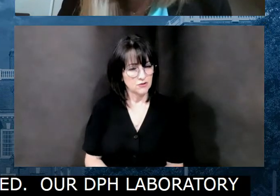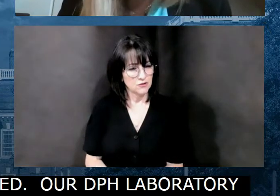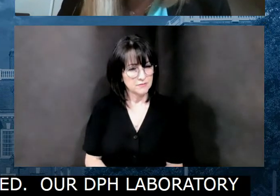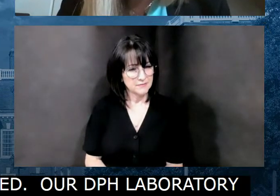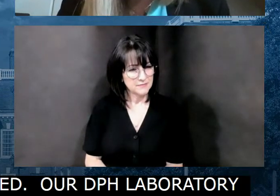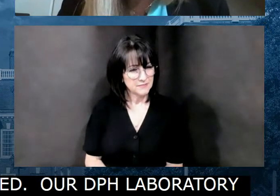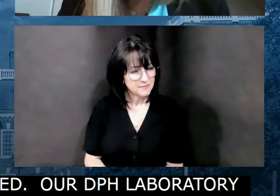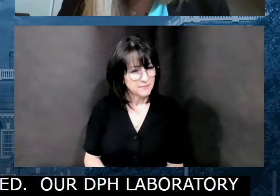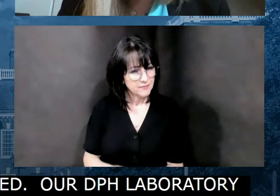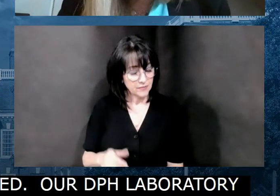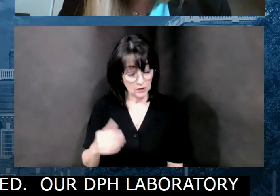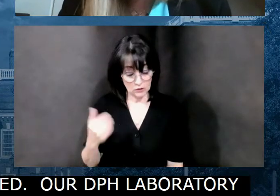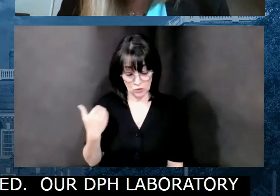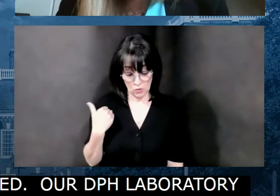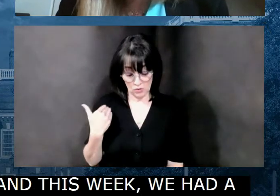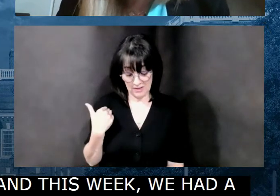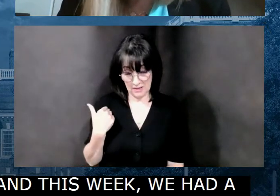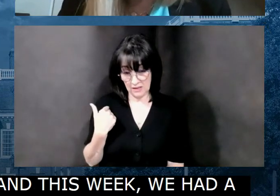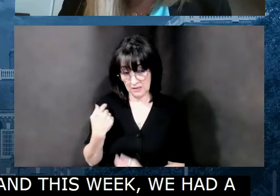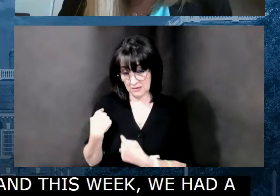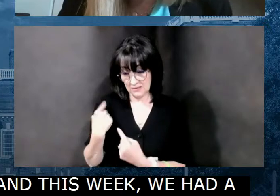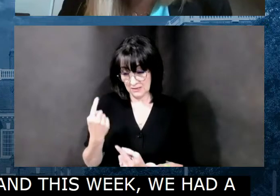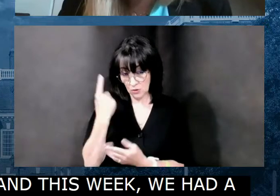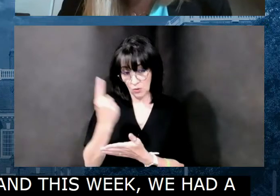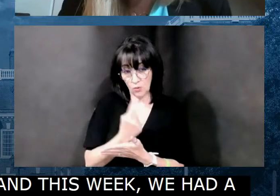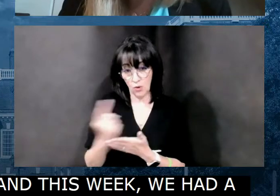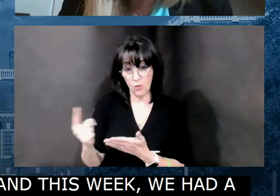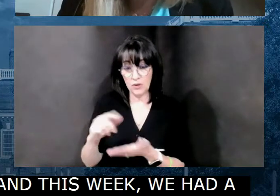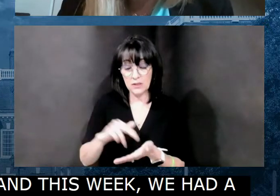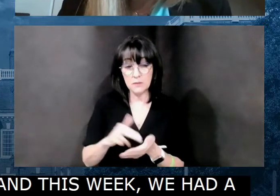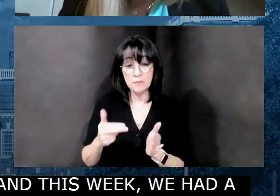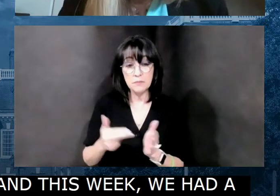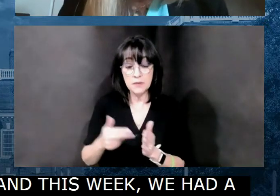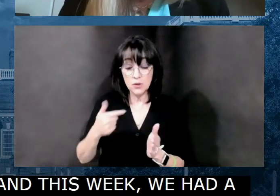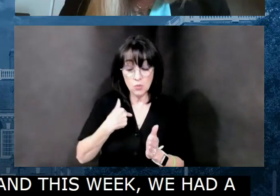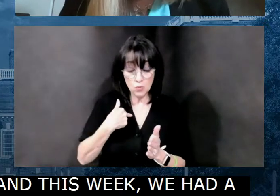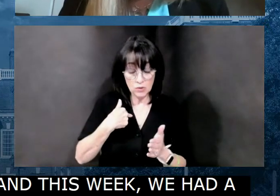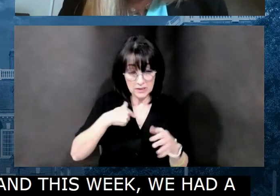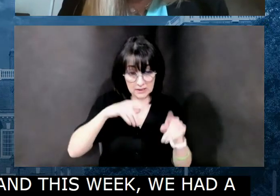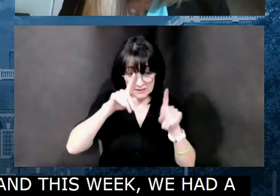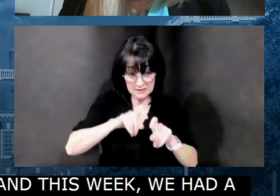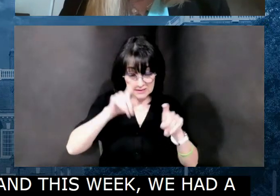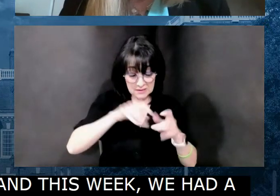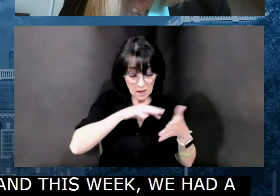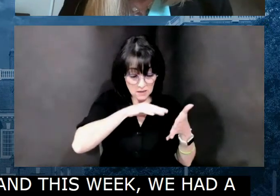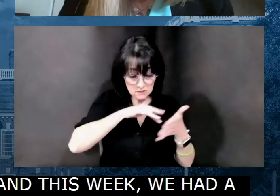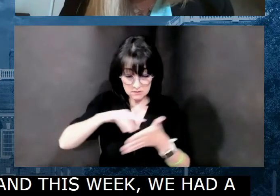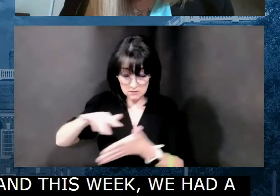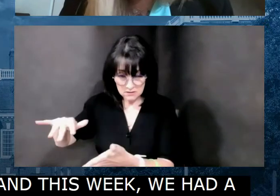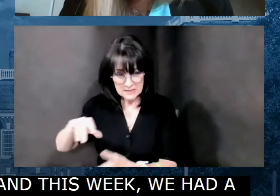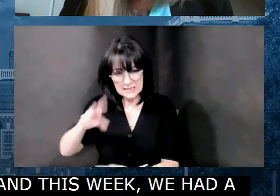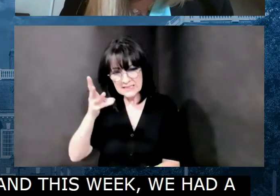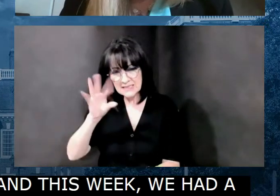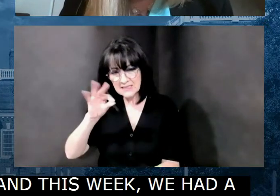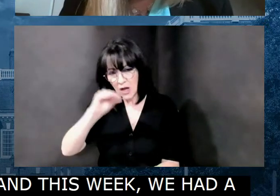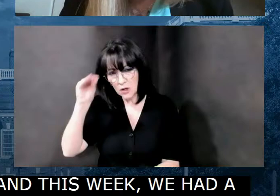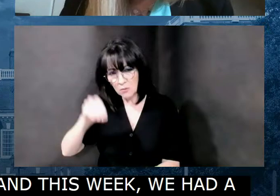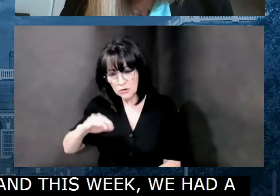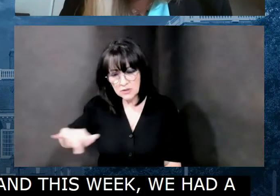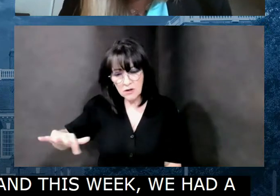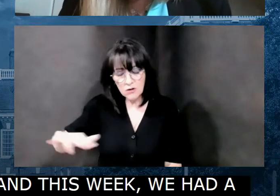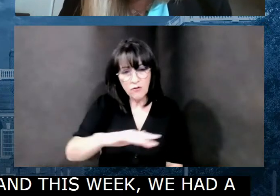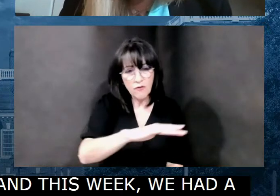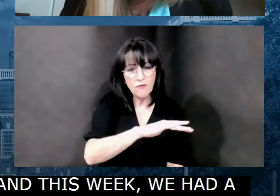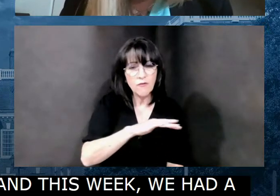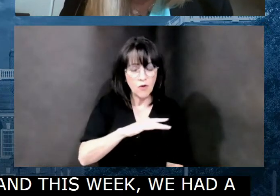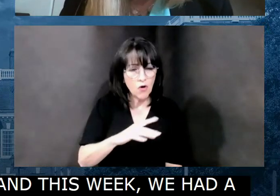this past week, 69% of the specimen that we tested were positive for a variant strain, which was